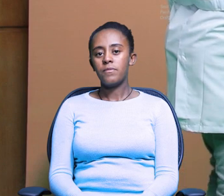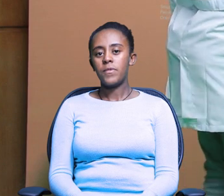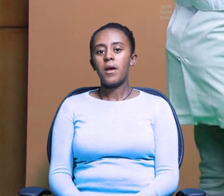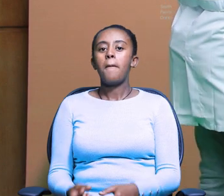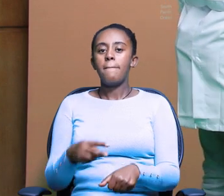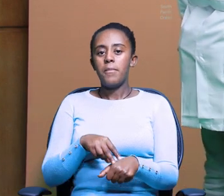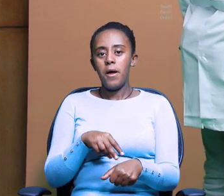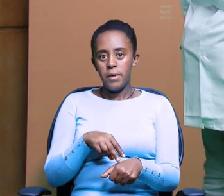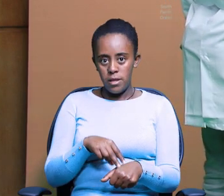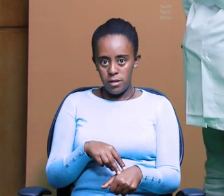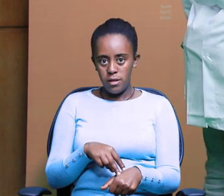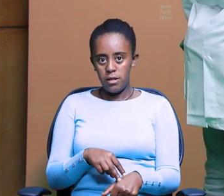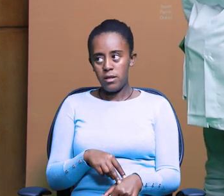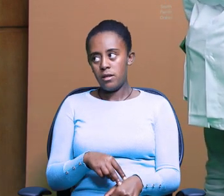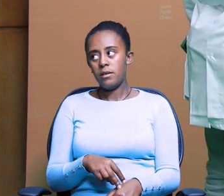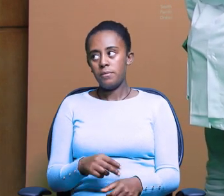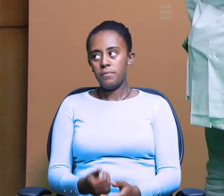permeability